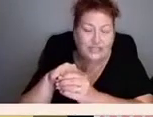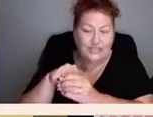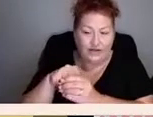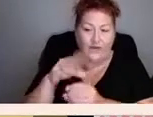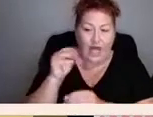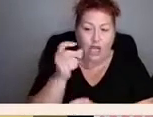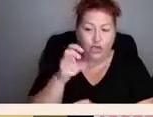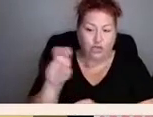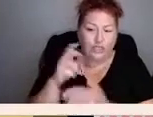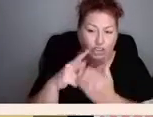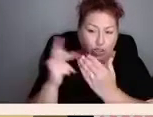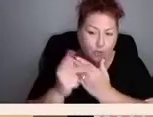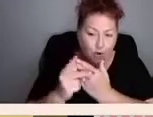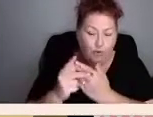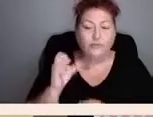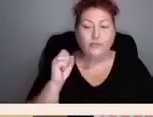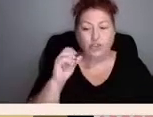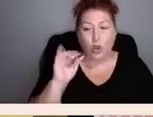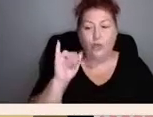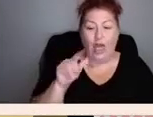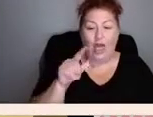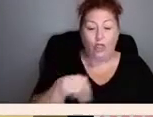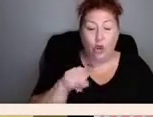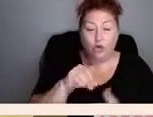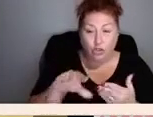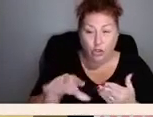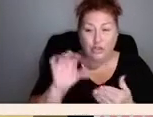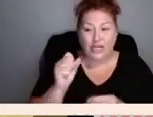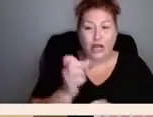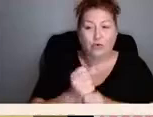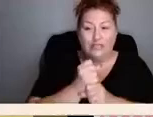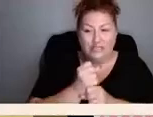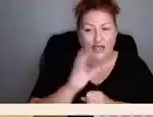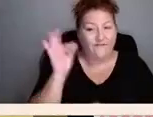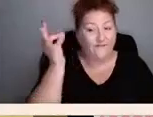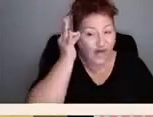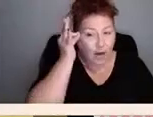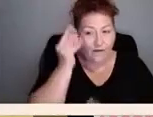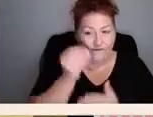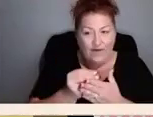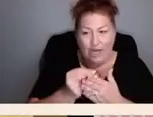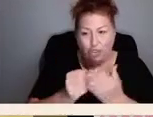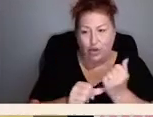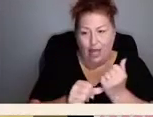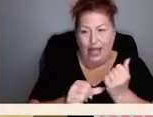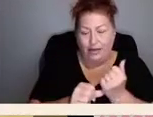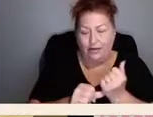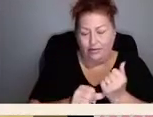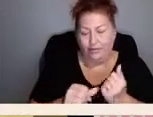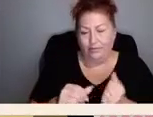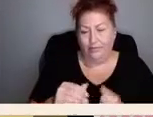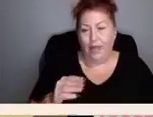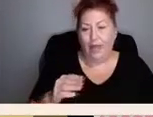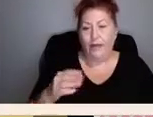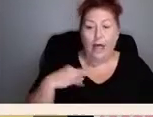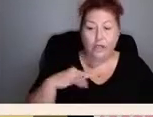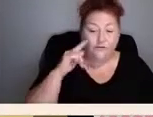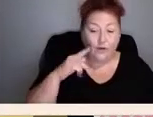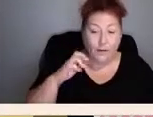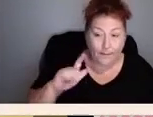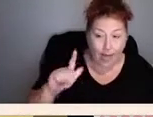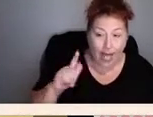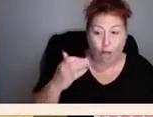and transition programs so that those students can receive federal financial aid, be eligible for Pell Grants and